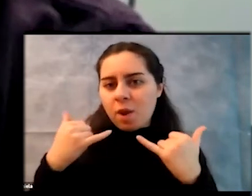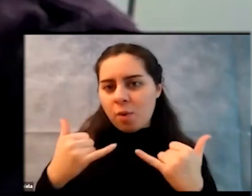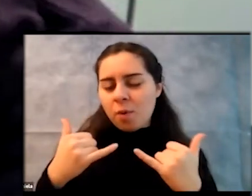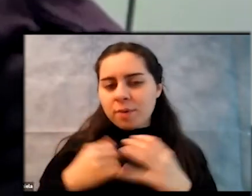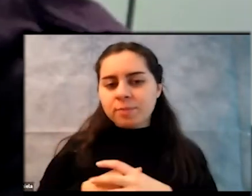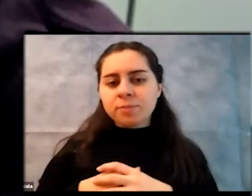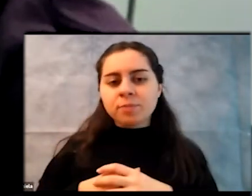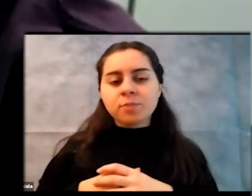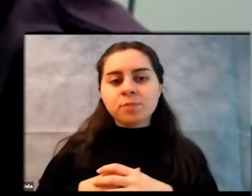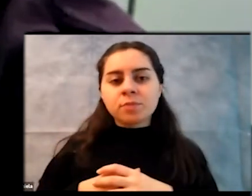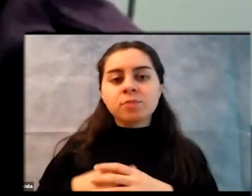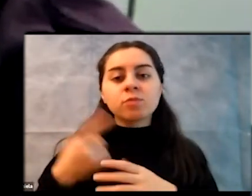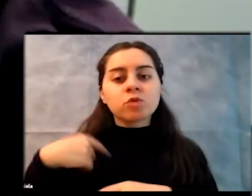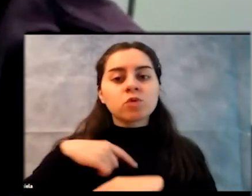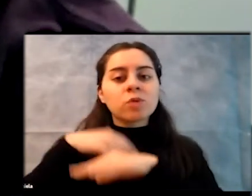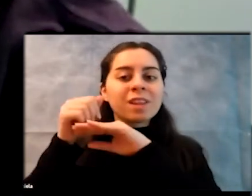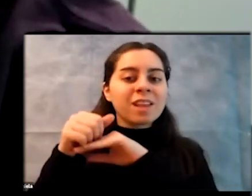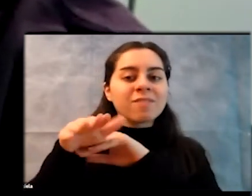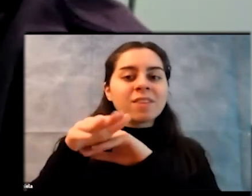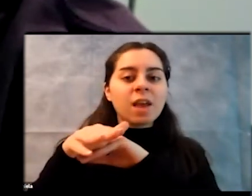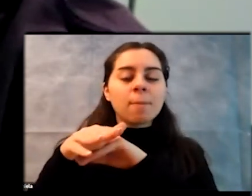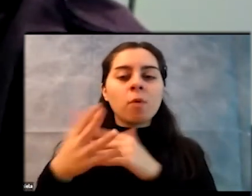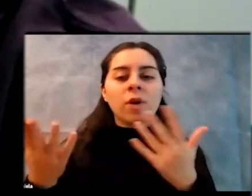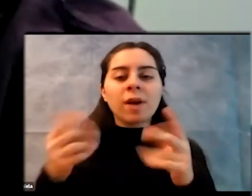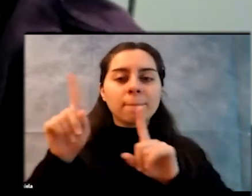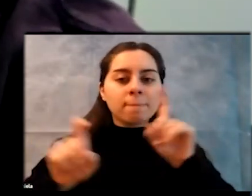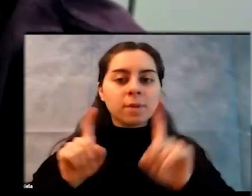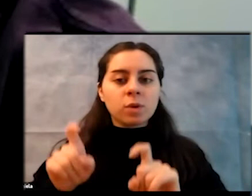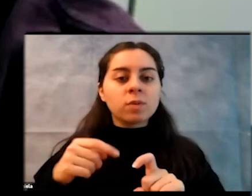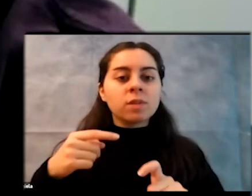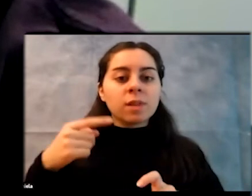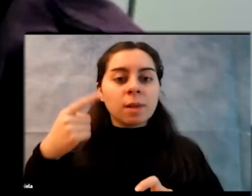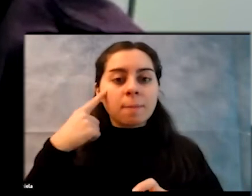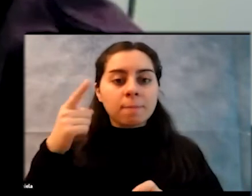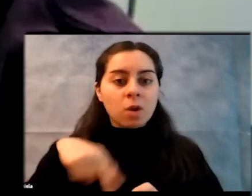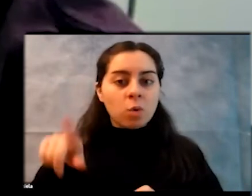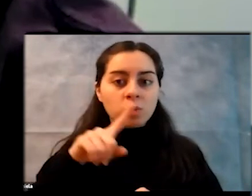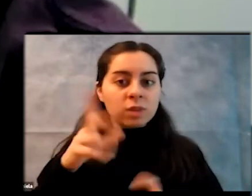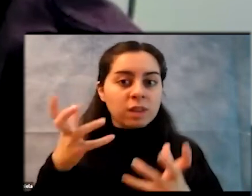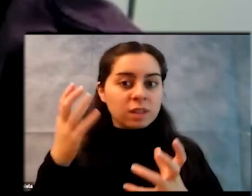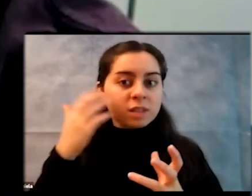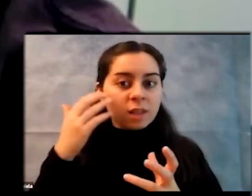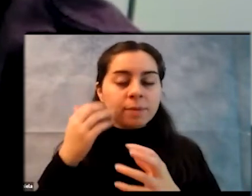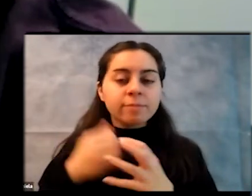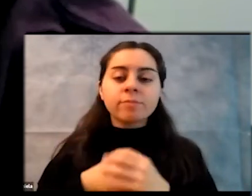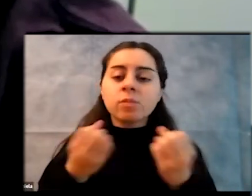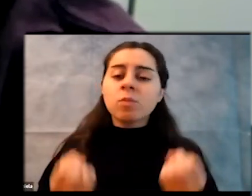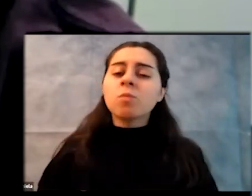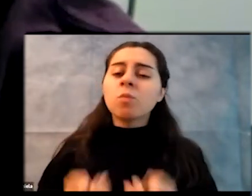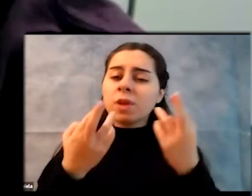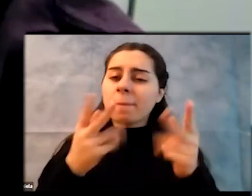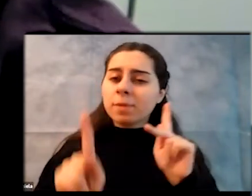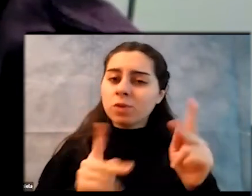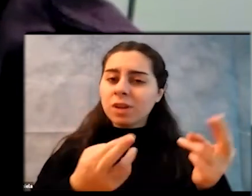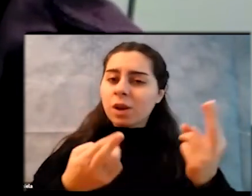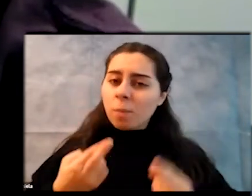We sent out a survey for what the next library lunch hour should be, since we get a ton of recommendations and requests for